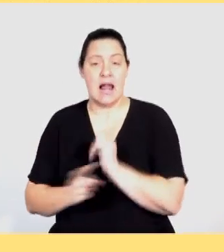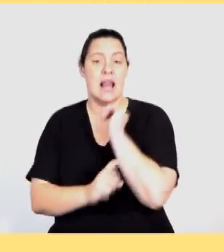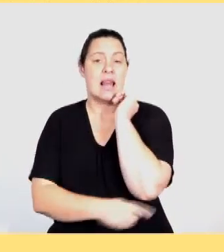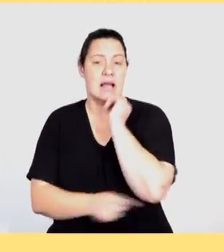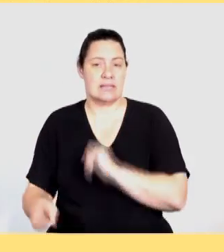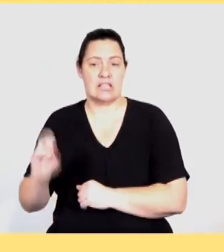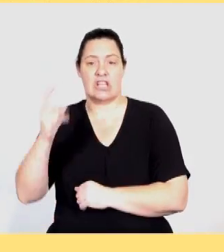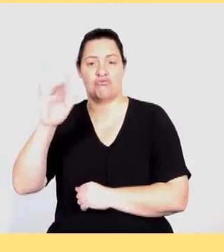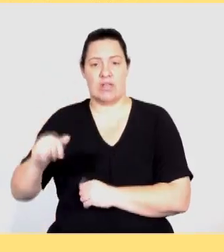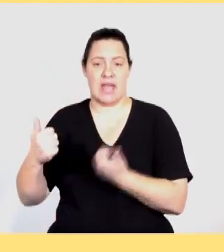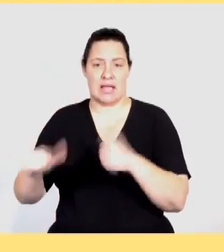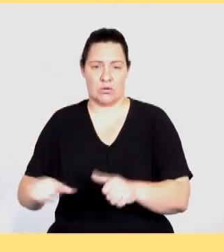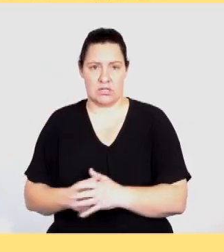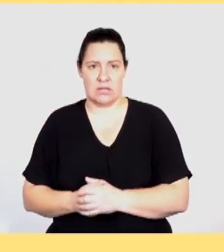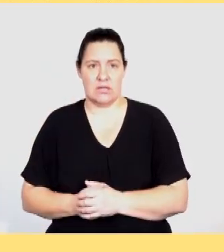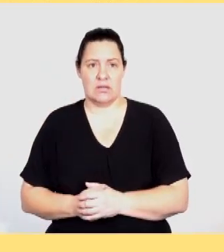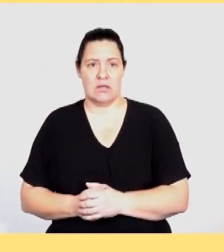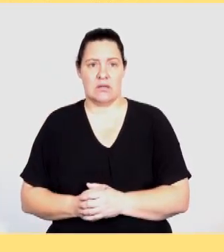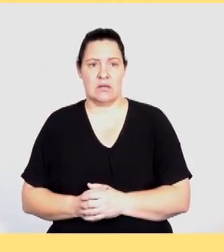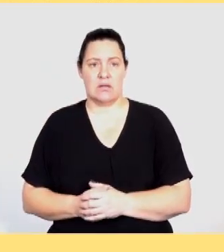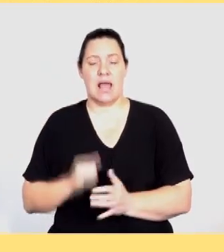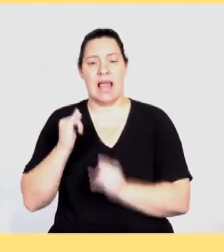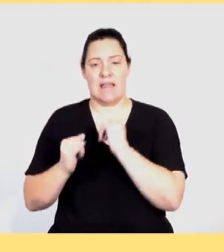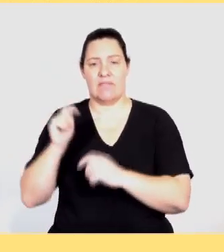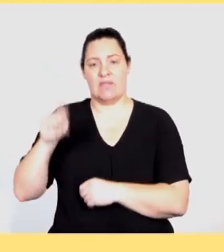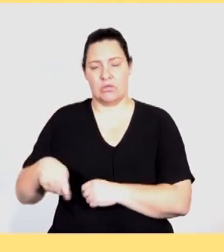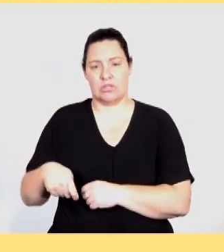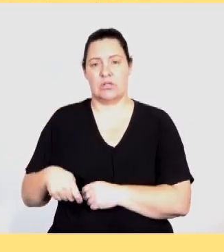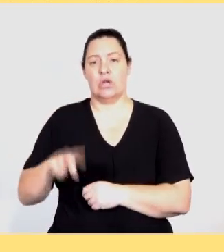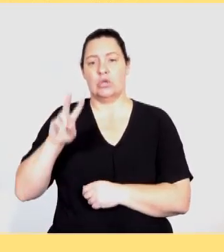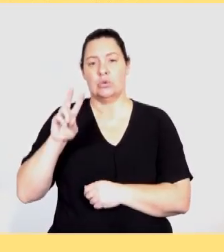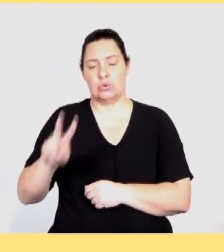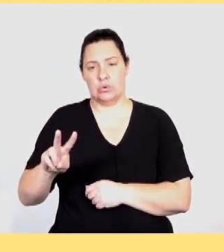2,880, and then lastly, on your sundry accounts, you will have